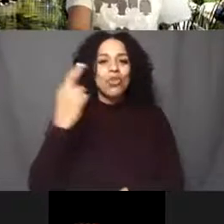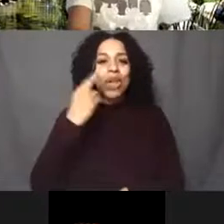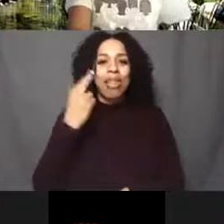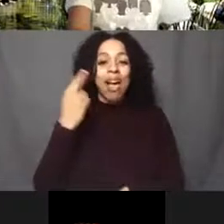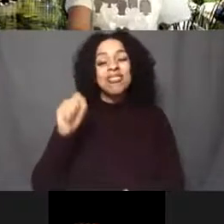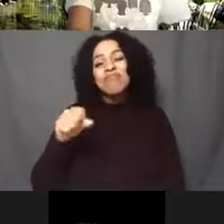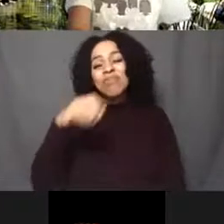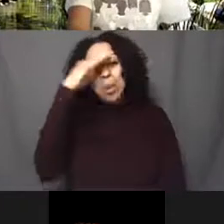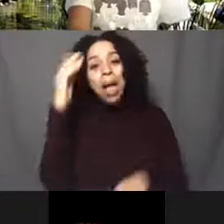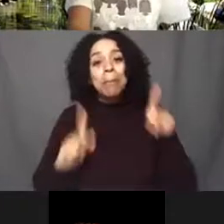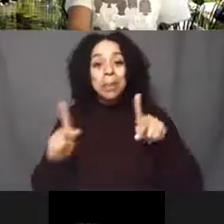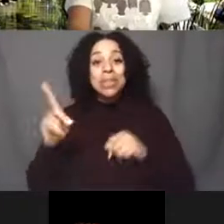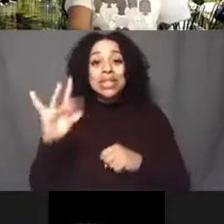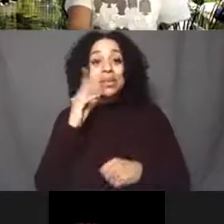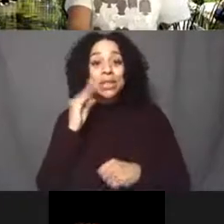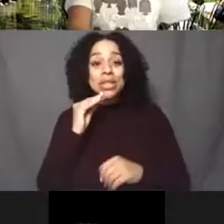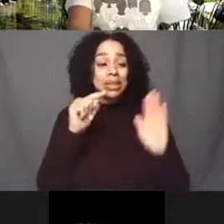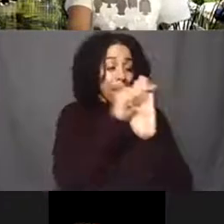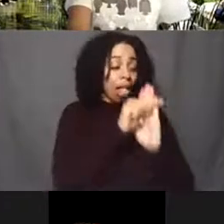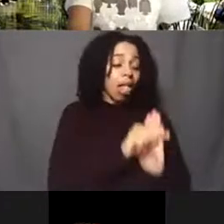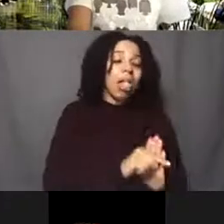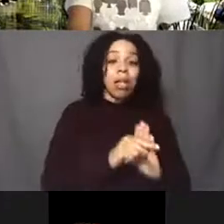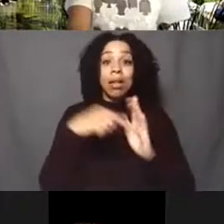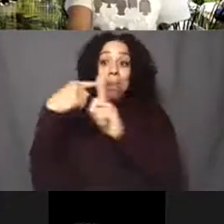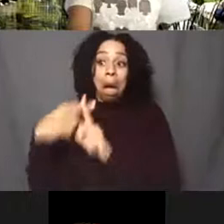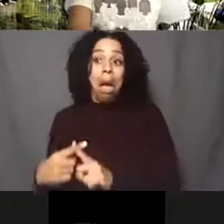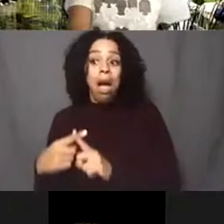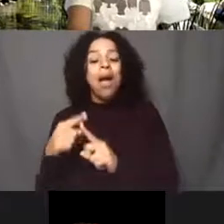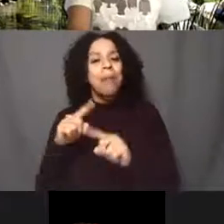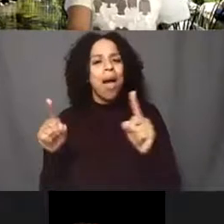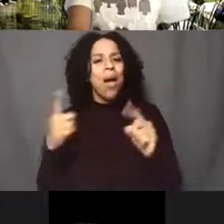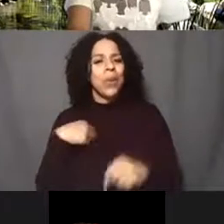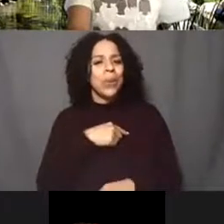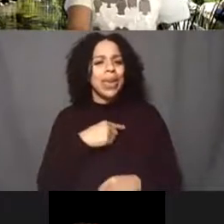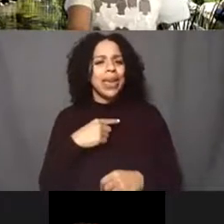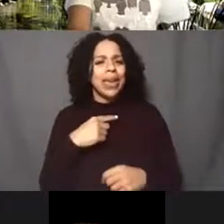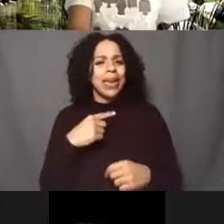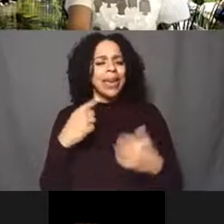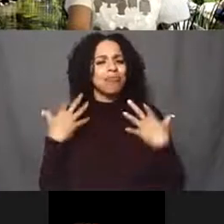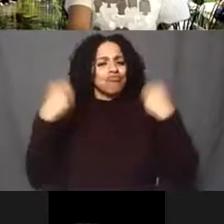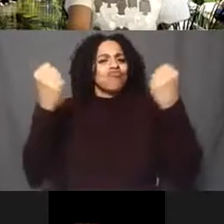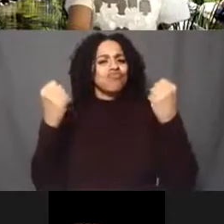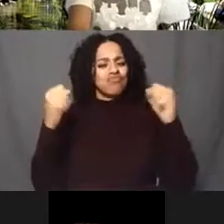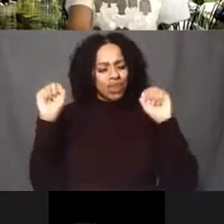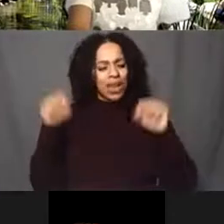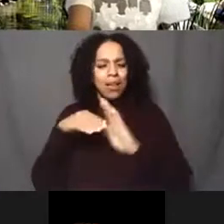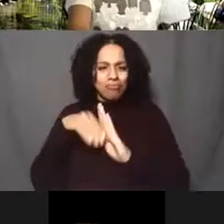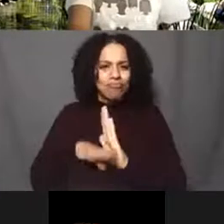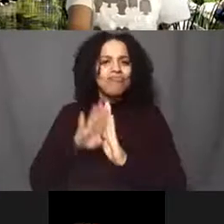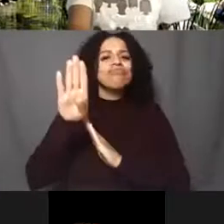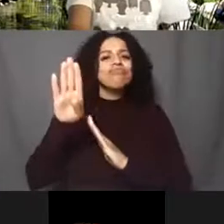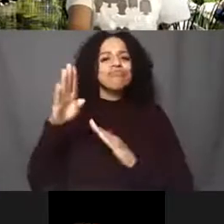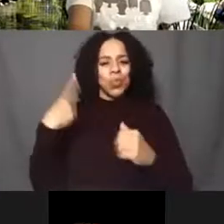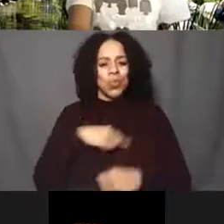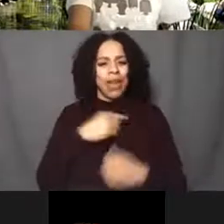are here, and we have amazing resilience, and we need to find that joy and relish in that joy. But how you